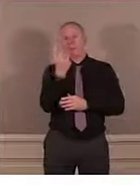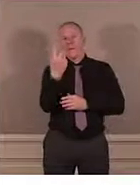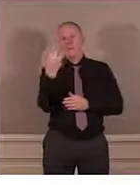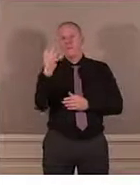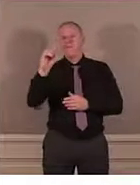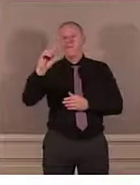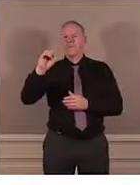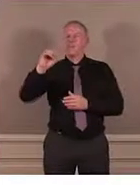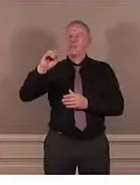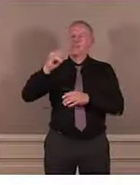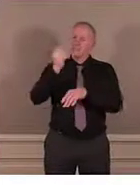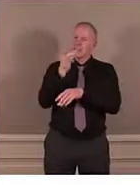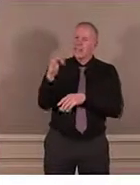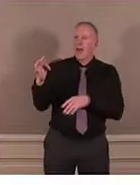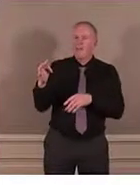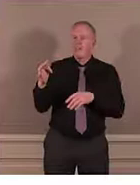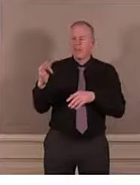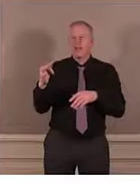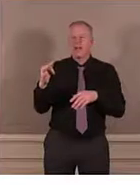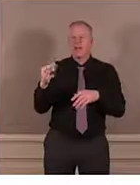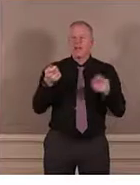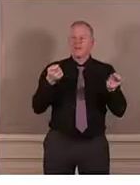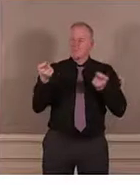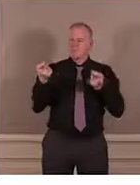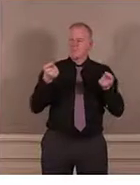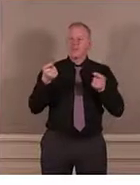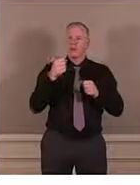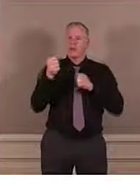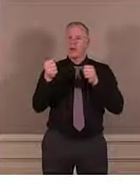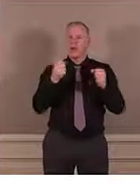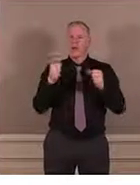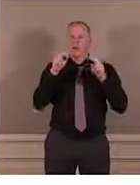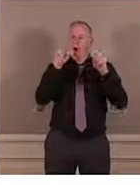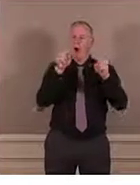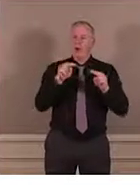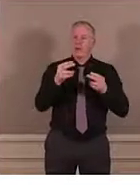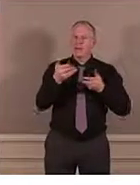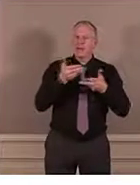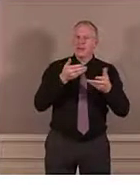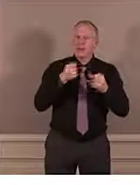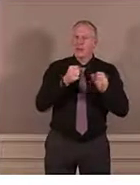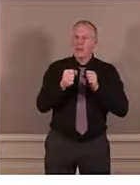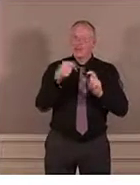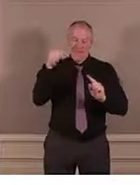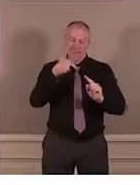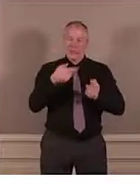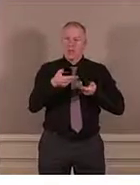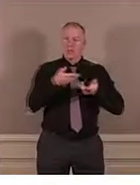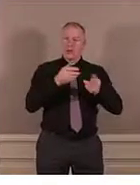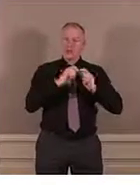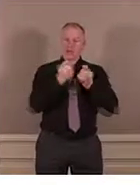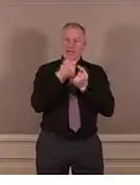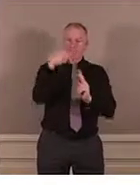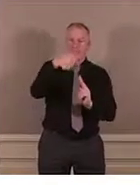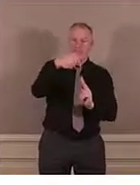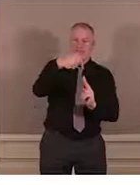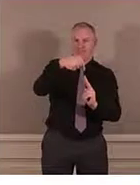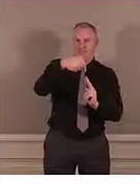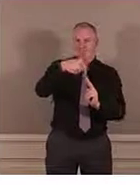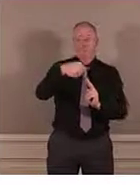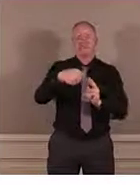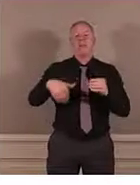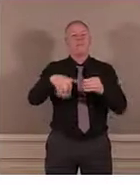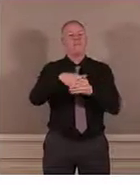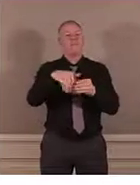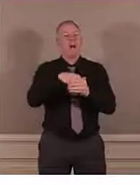terms of our range of services, we provide audit, tax and consultancy services, and really it is our consultant team that were involved